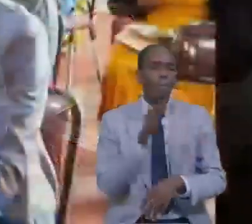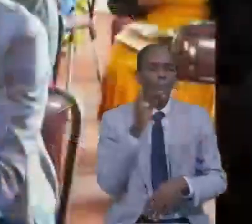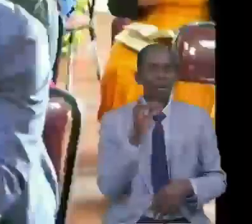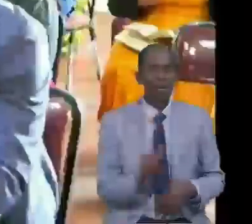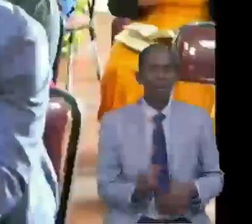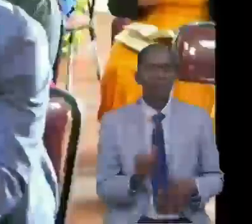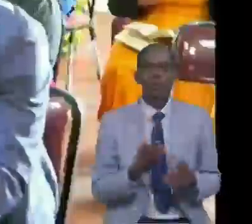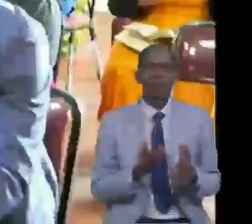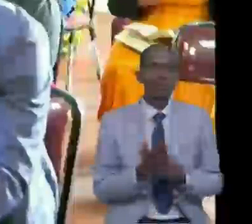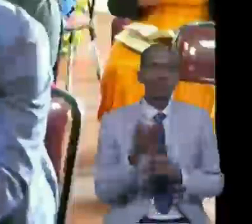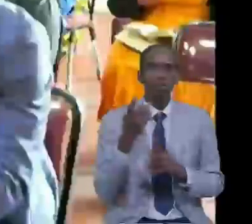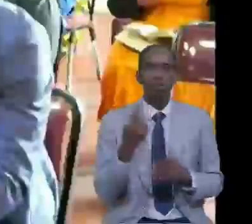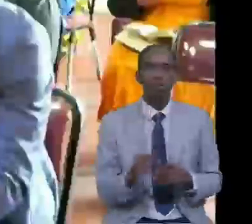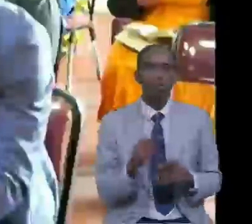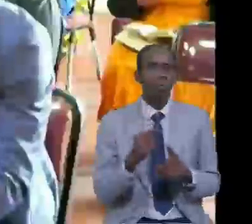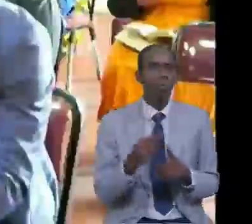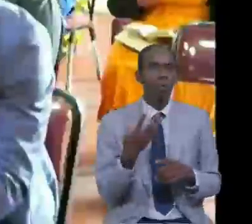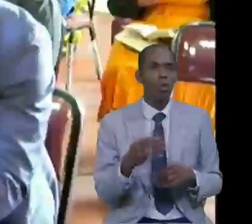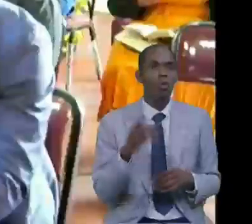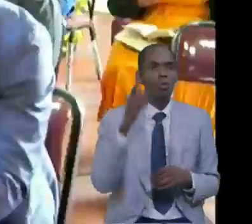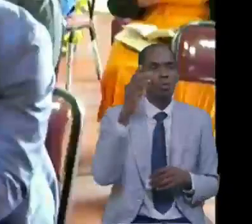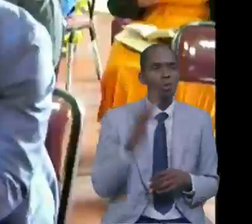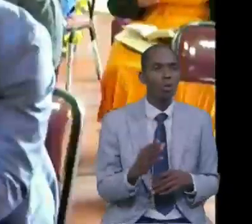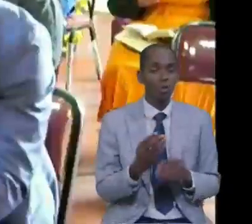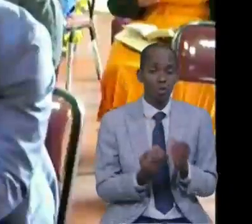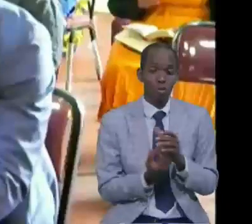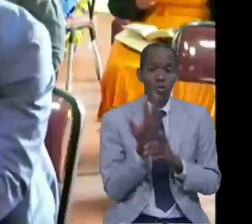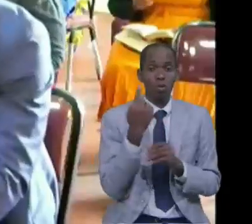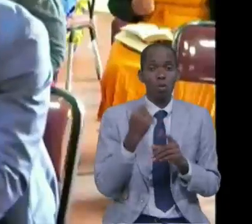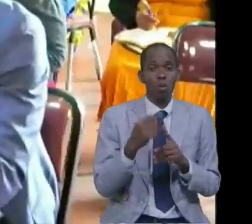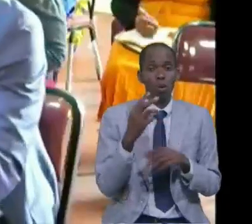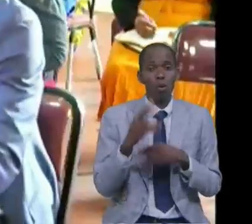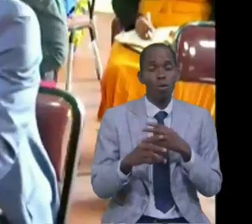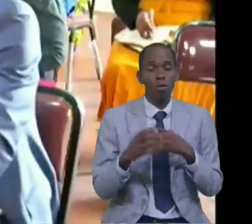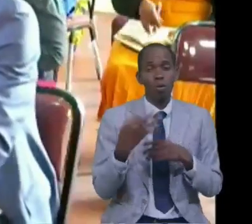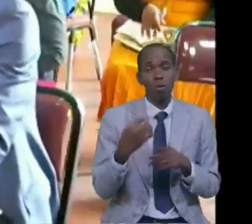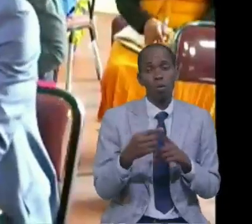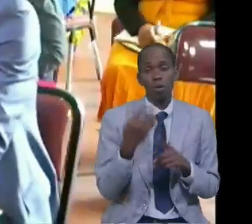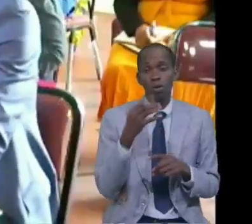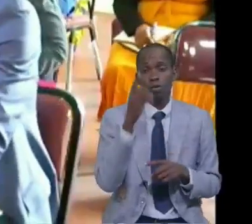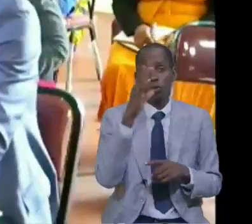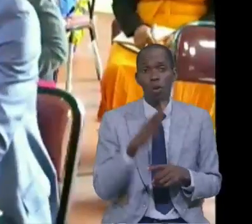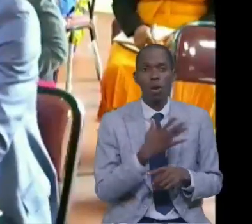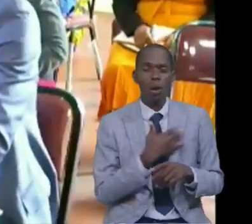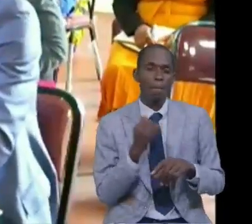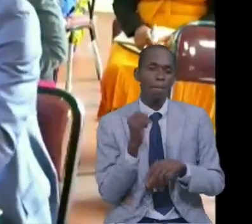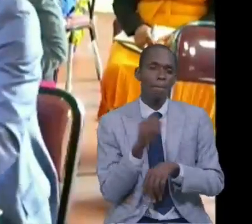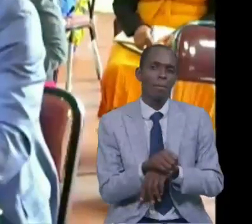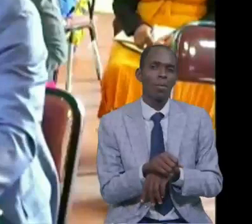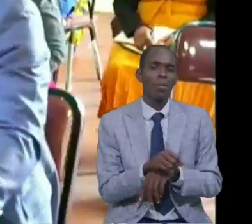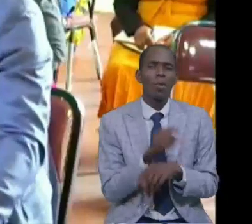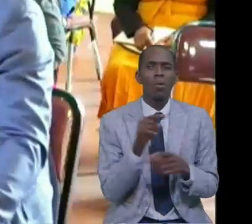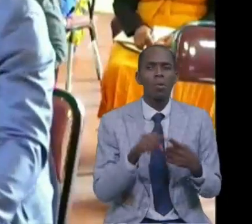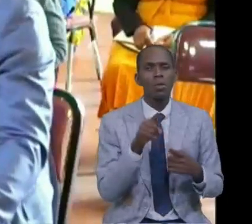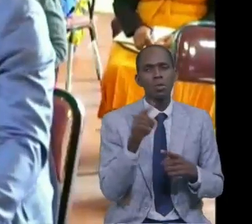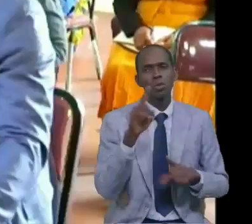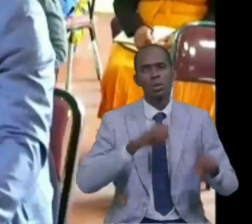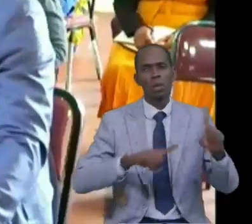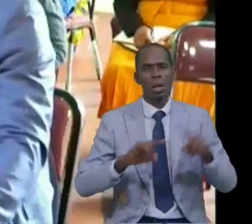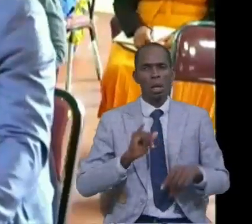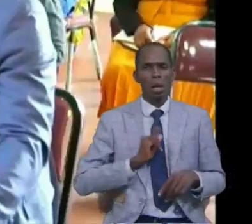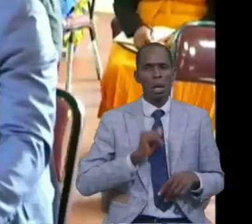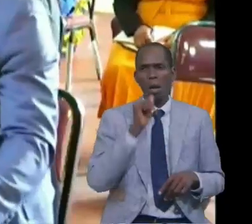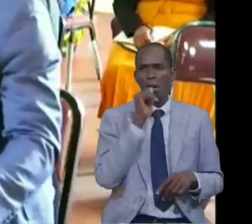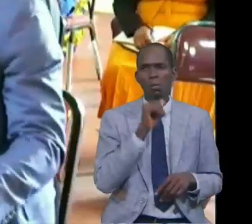I'm not a child of the devil anymore, I don't need the materials of Satan anymore, and all those regalias and